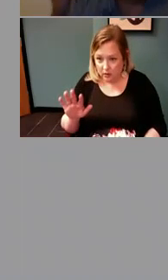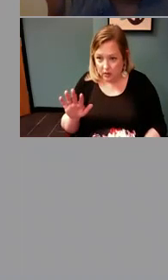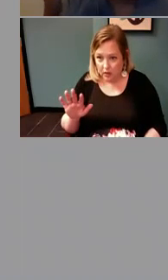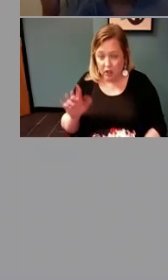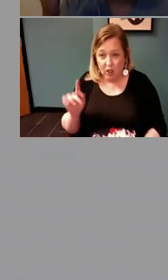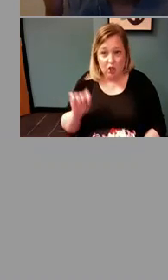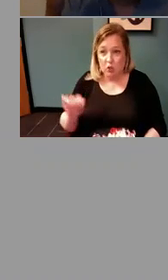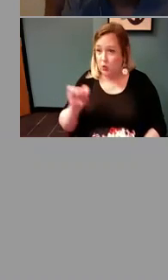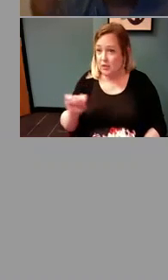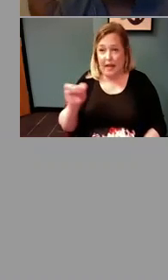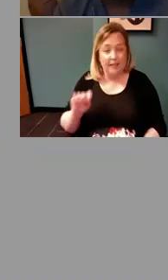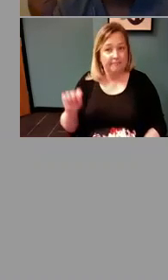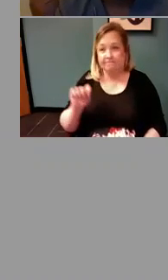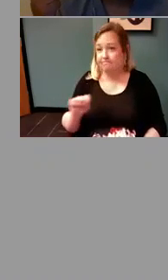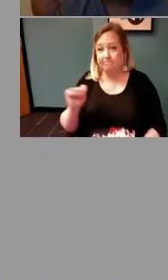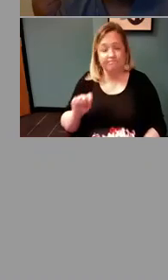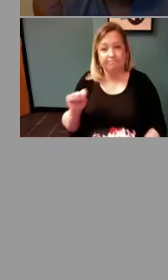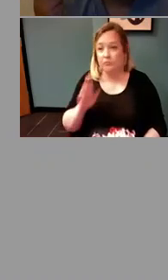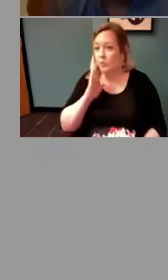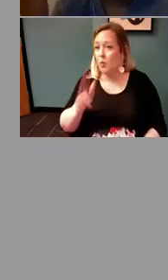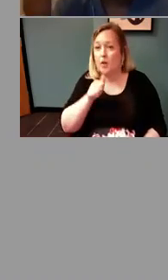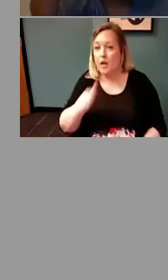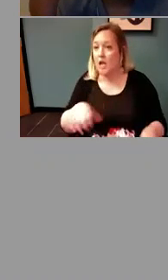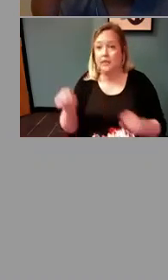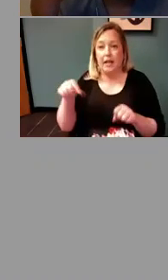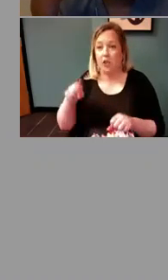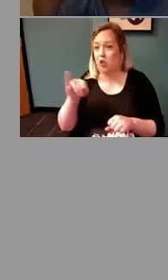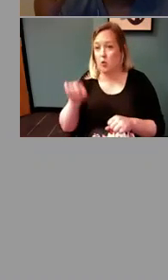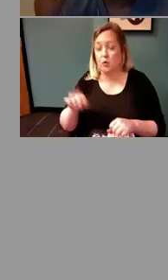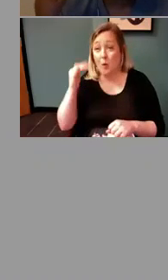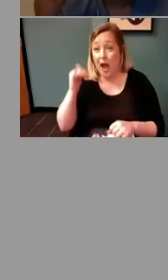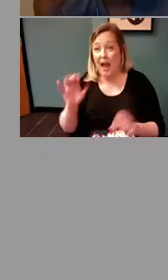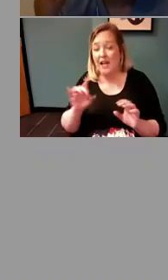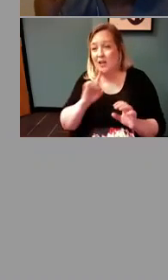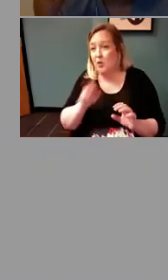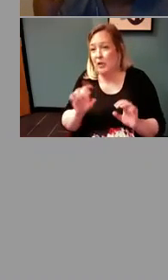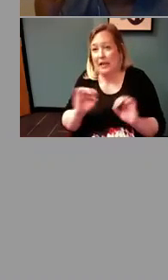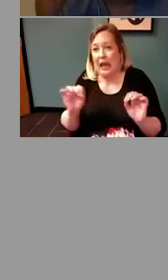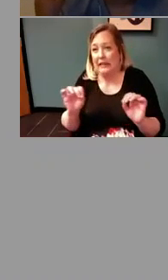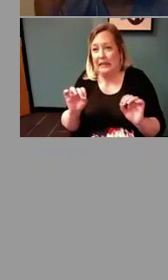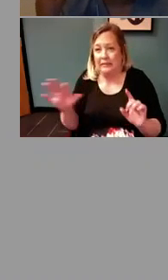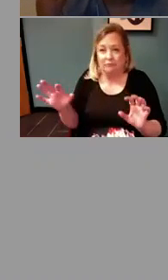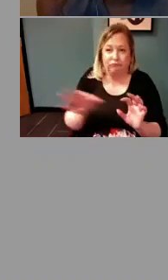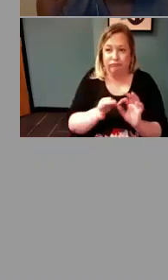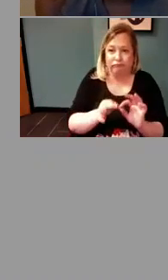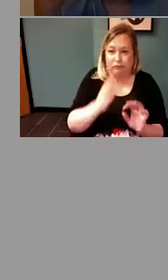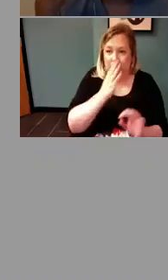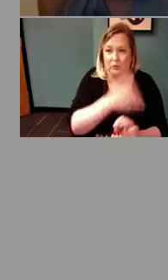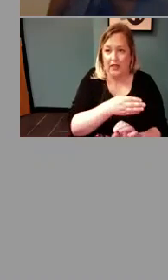Tuesday because we did not cover anything of relevance today. We just discussed about these data structures and things like